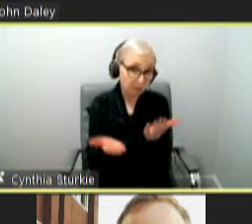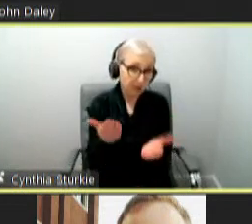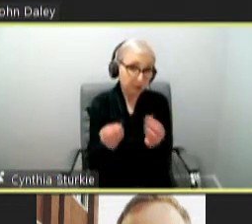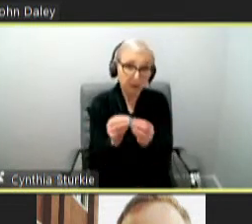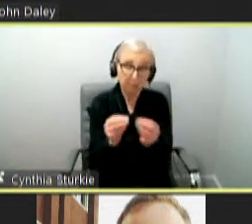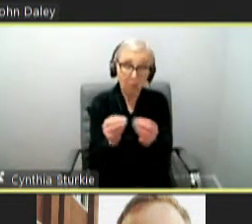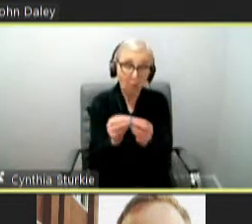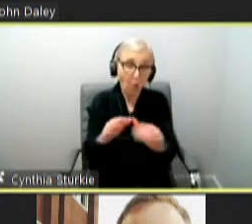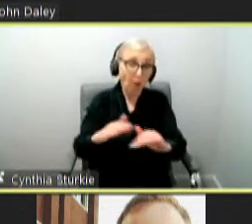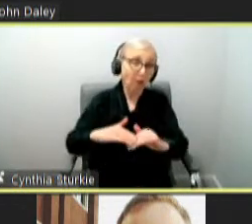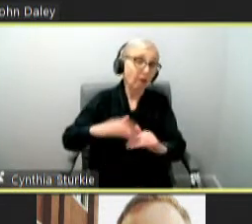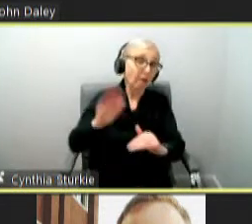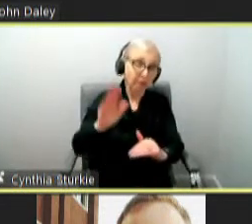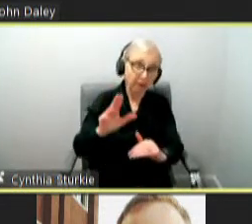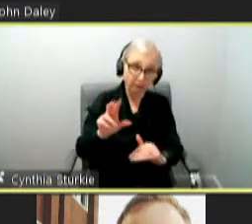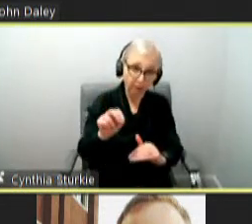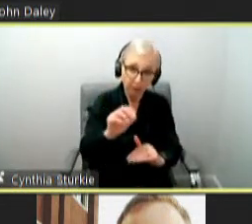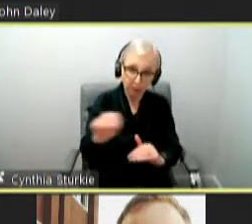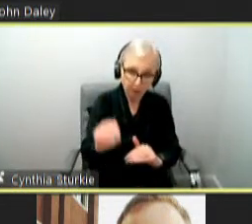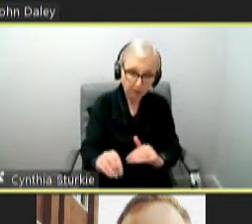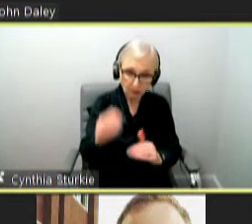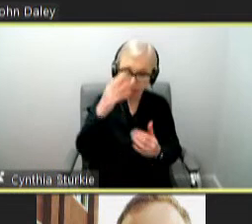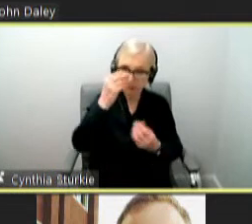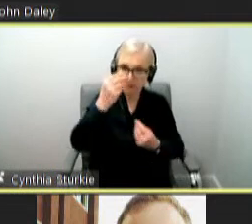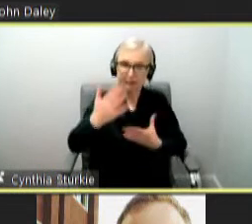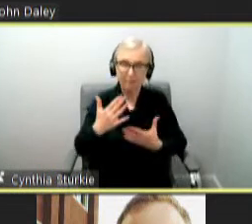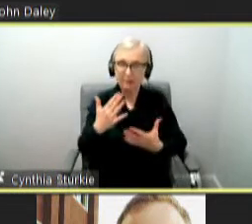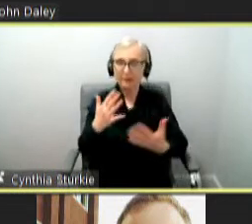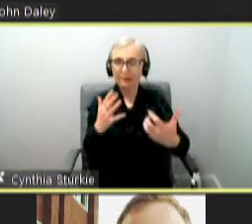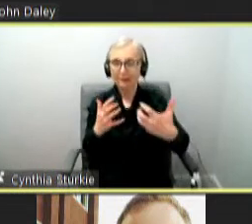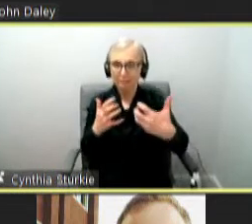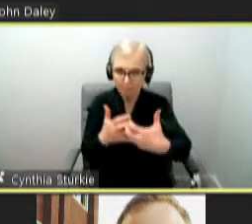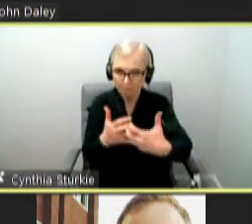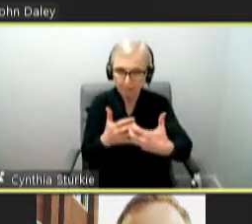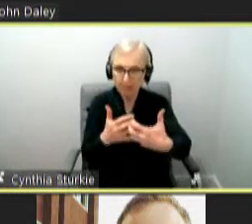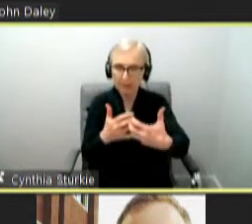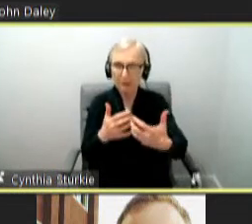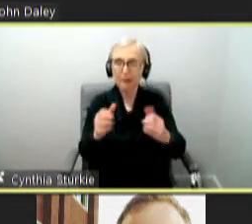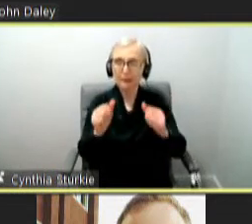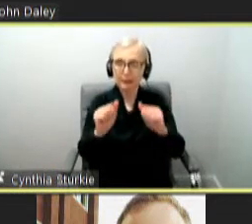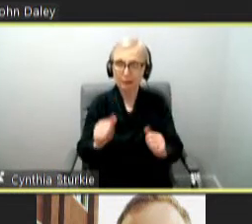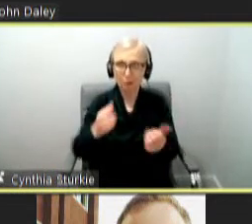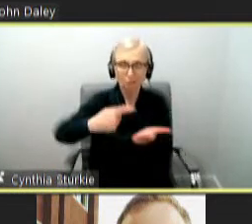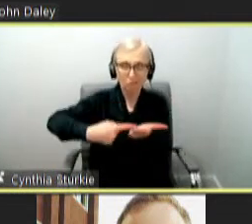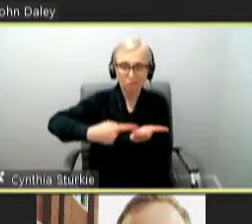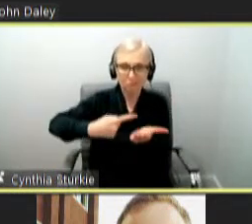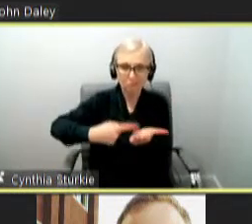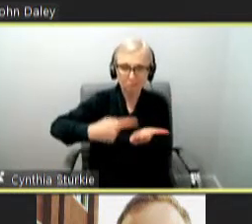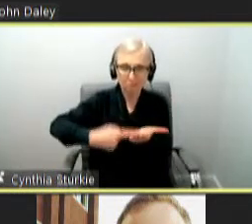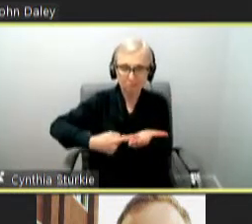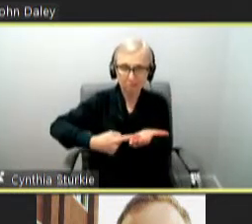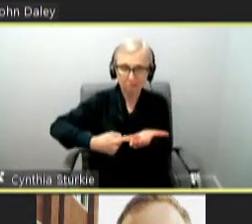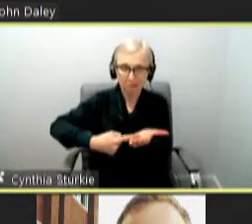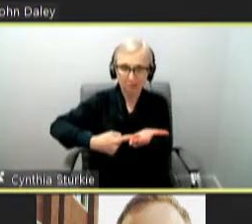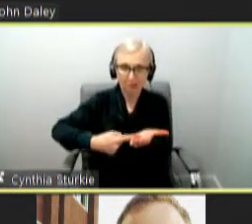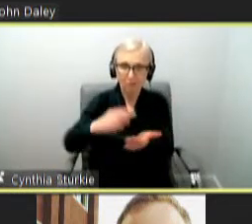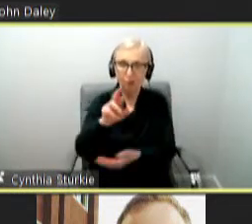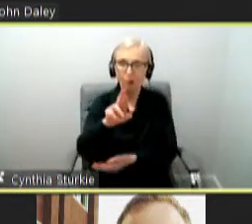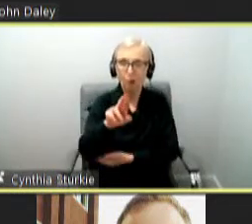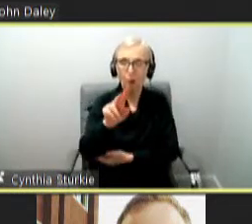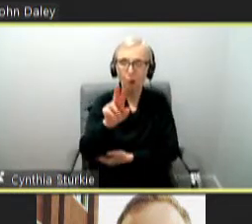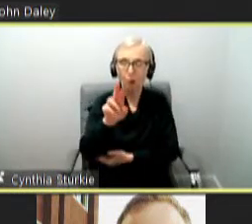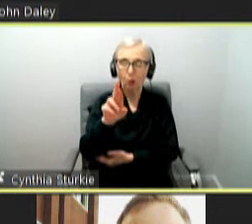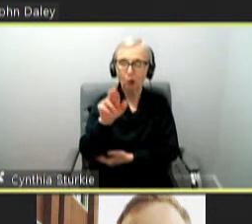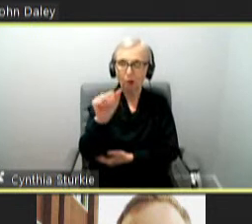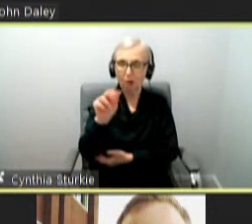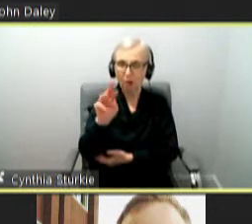than. This information, I guess, is just not equitable. And if you could talk to that for these rural areas that are